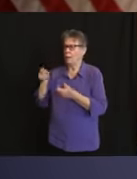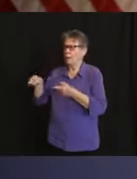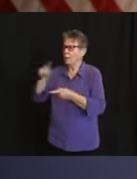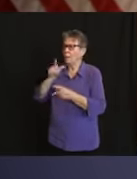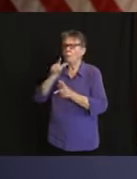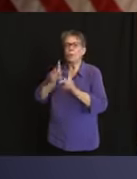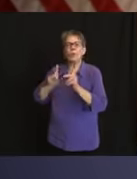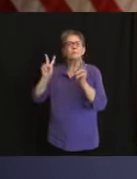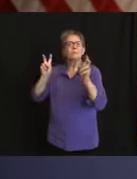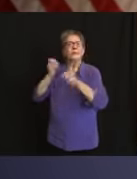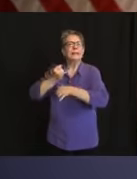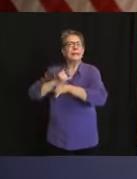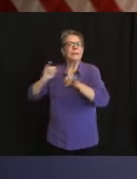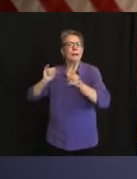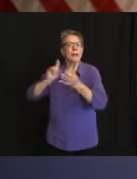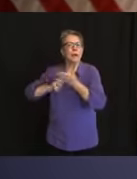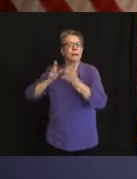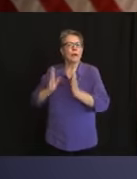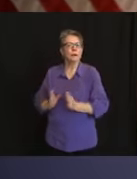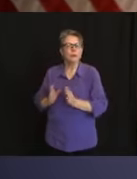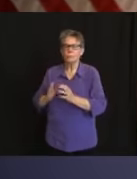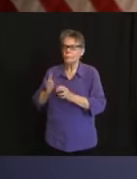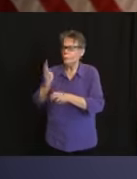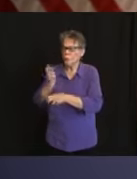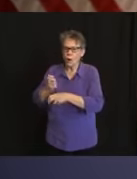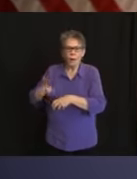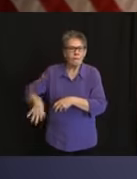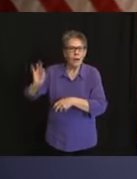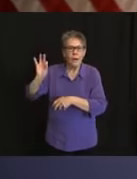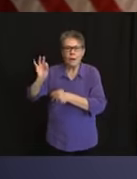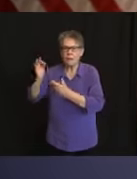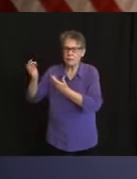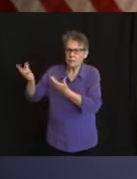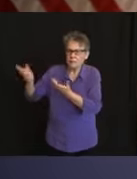answer as to why it is, but it is. Matt, do you have any color on that?